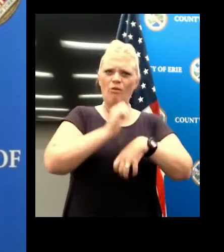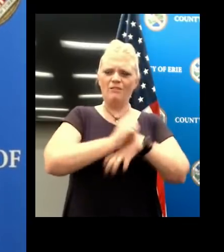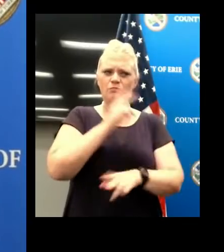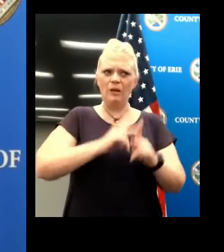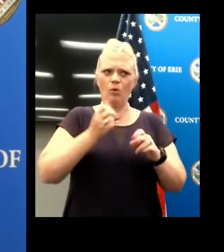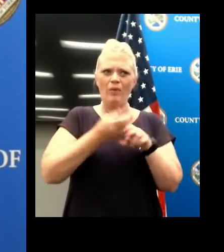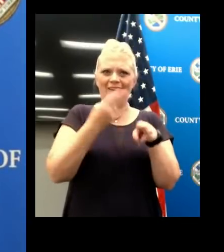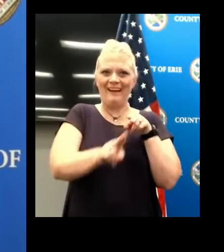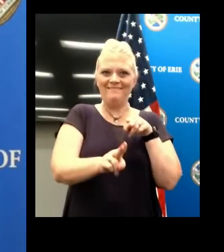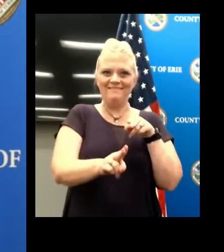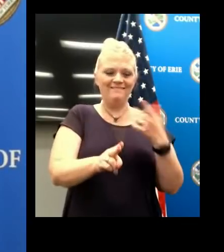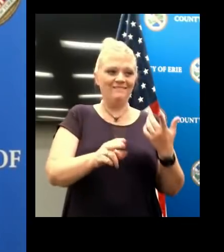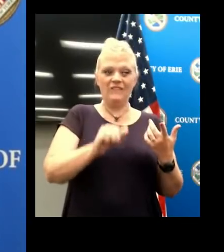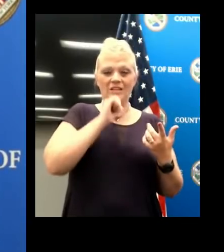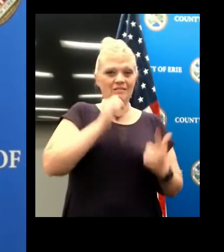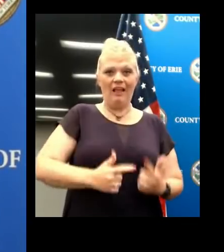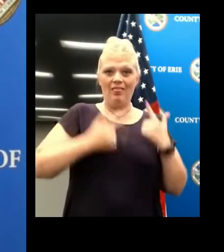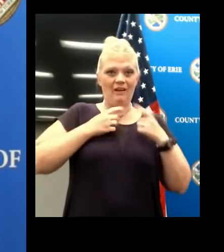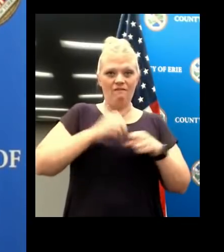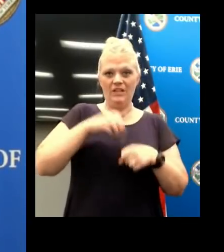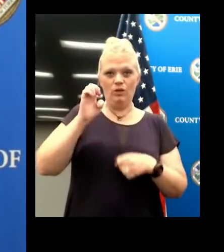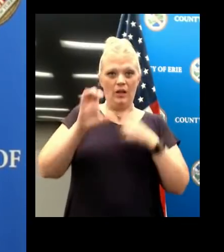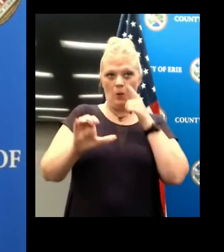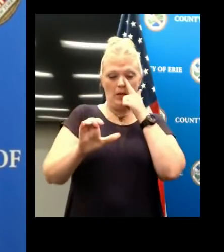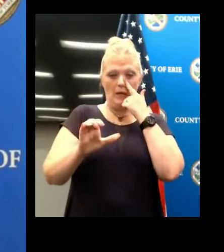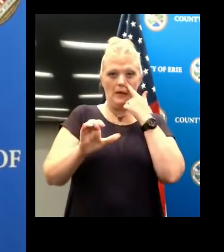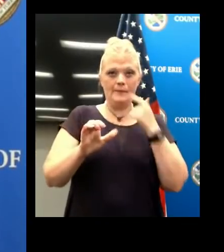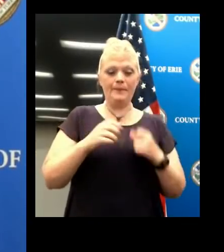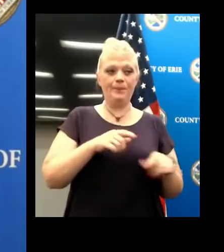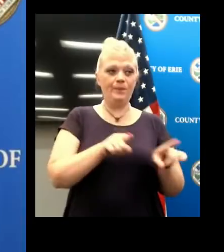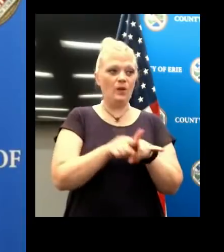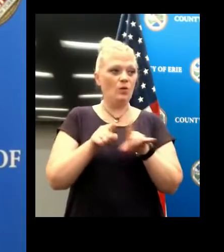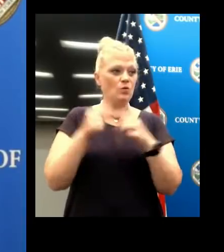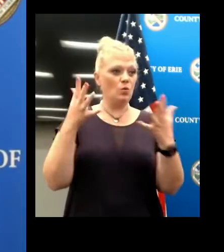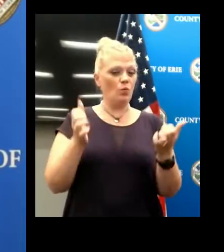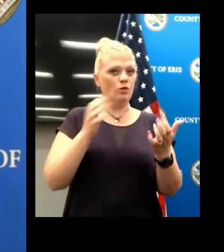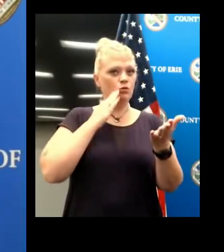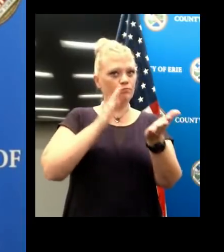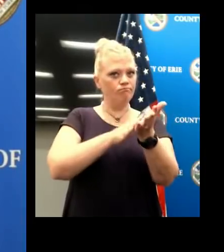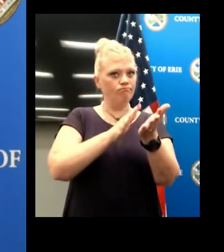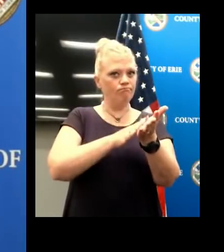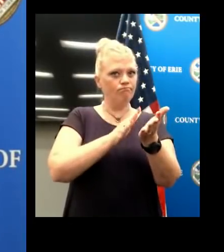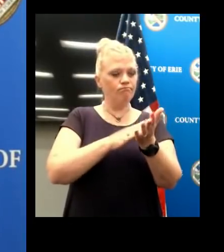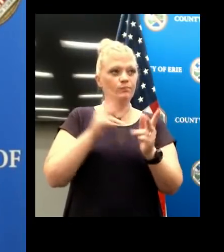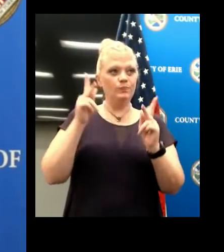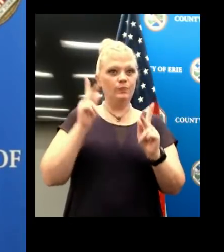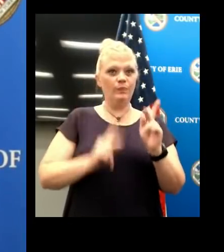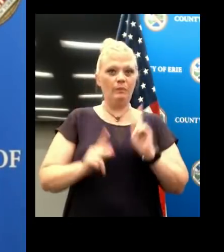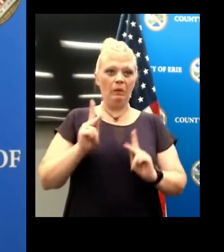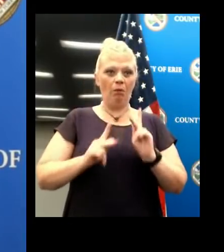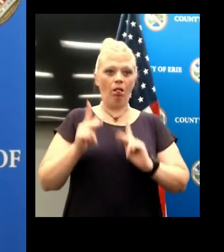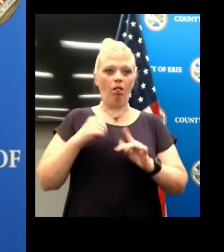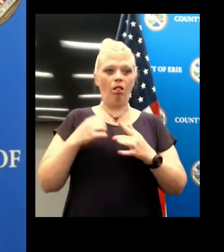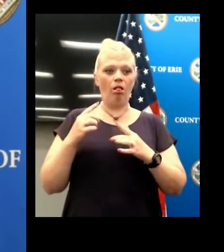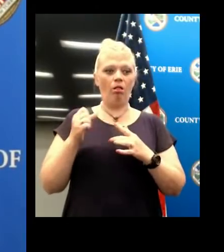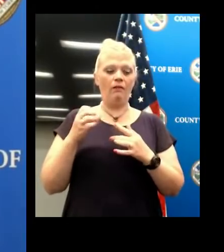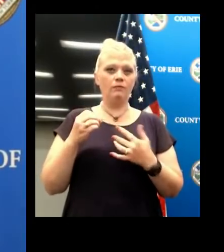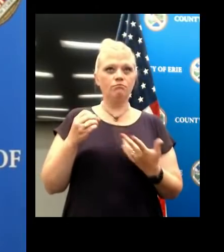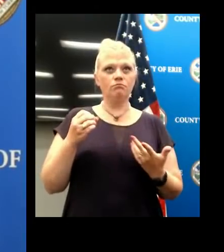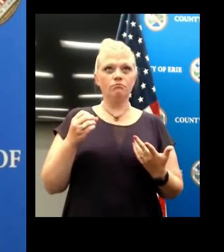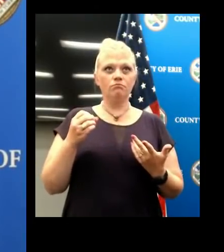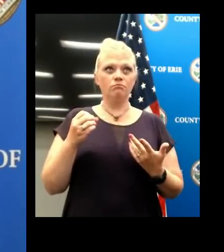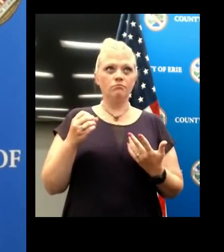individual who is not a resident of Erie County. I also want to commend the individuals who came forth to